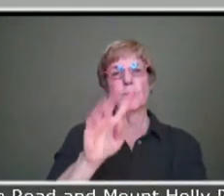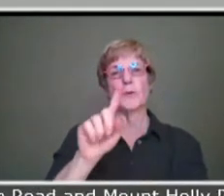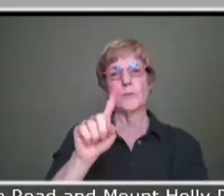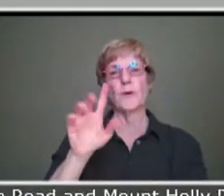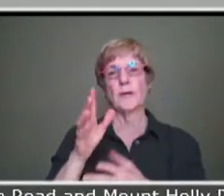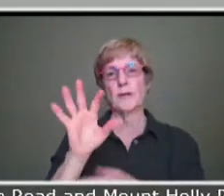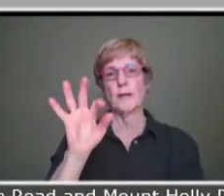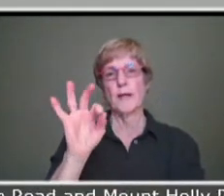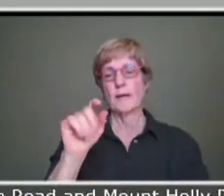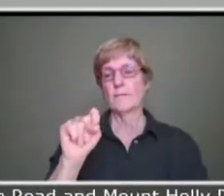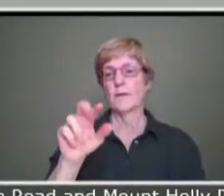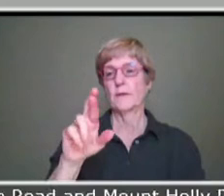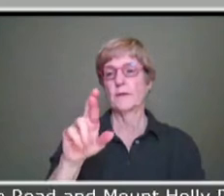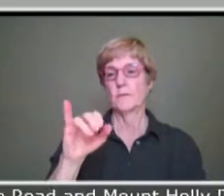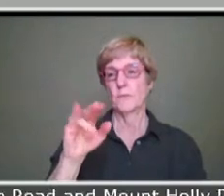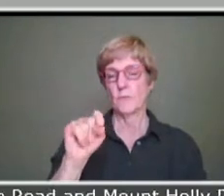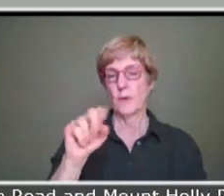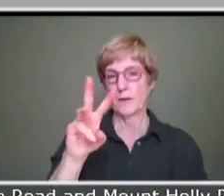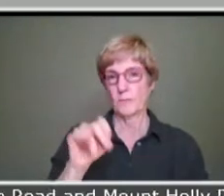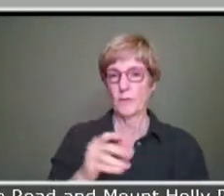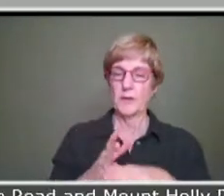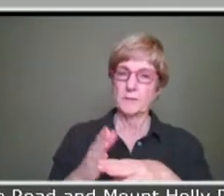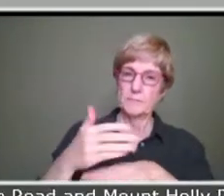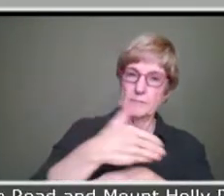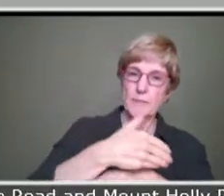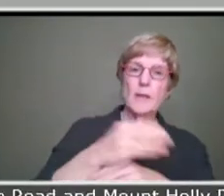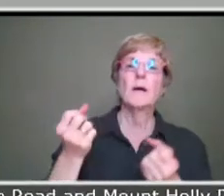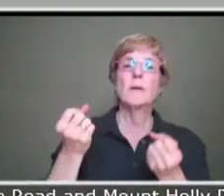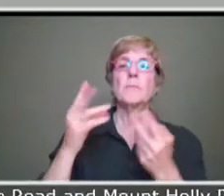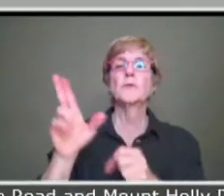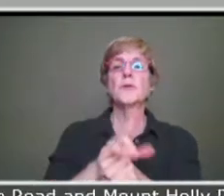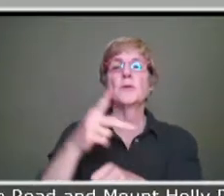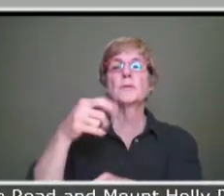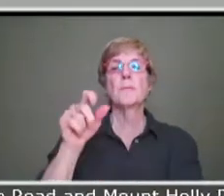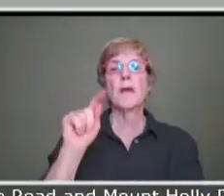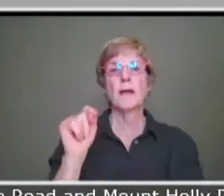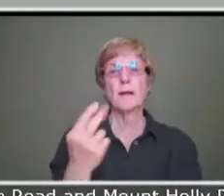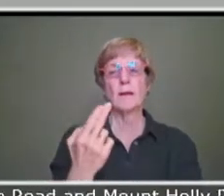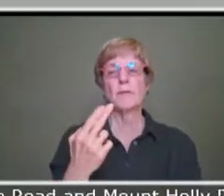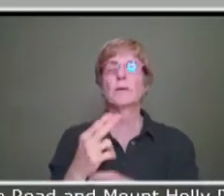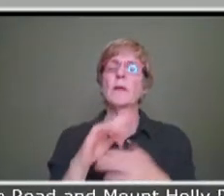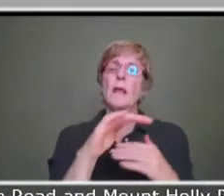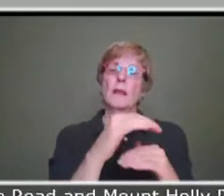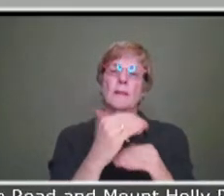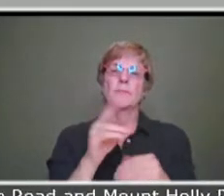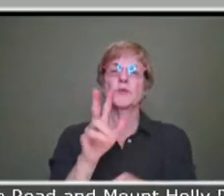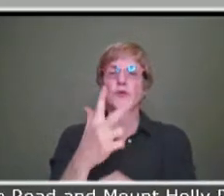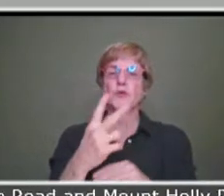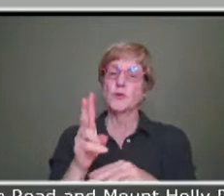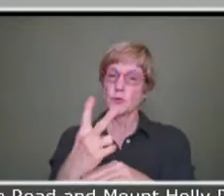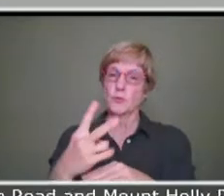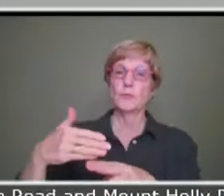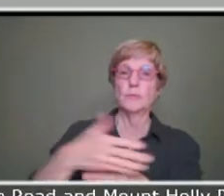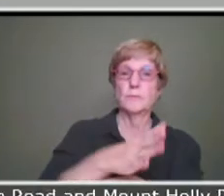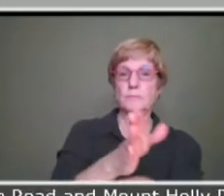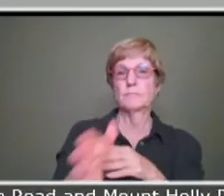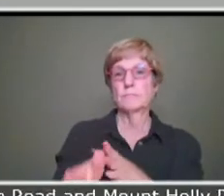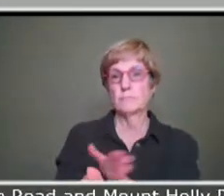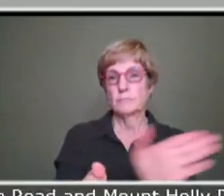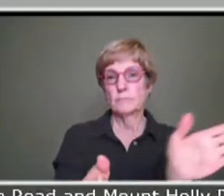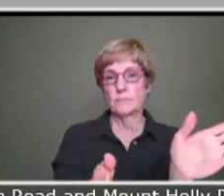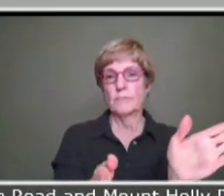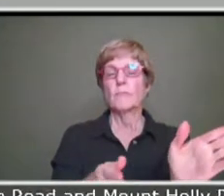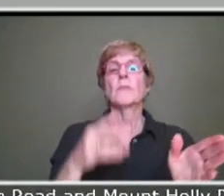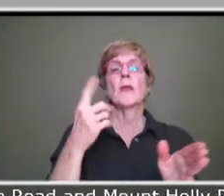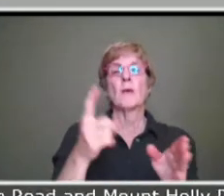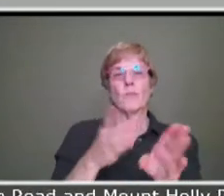eight foot planning strip and 12 Football to use path also limits the total number of driveways to two including one full movement and one being exit